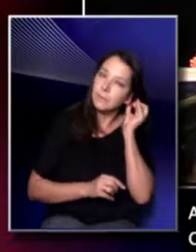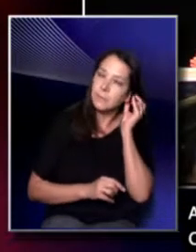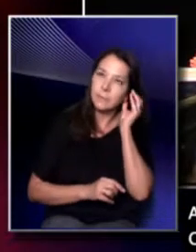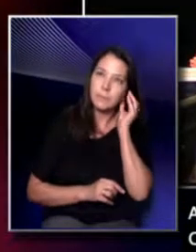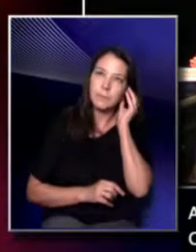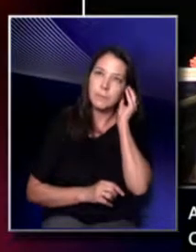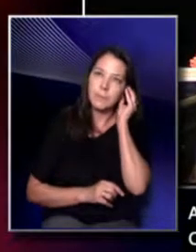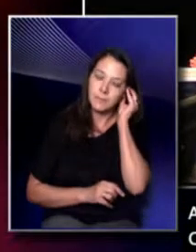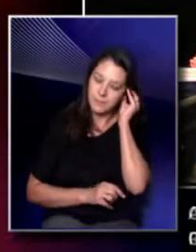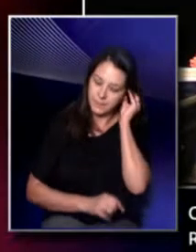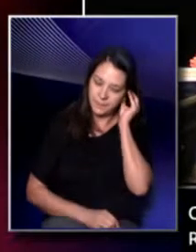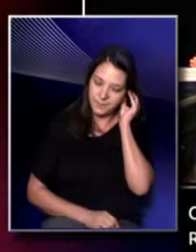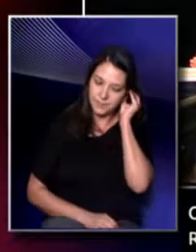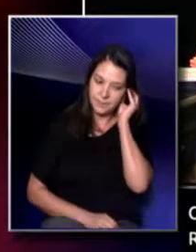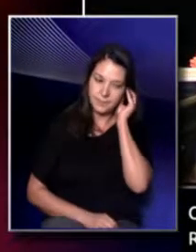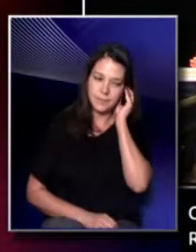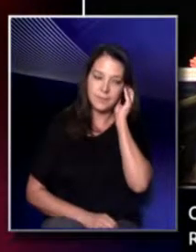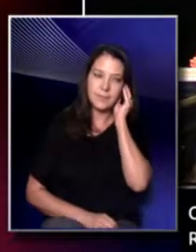piece.